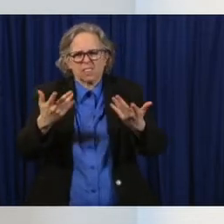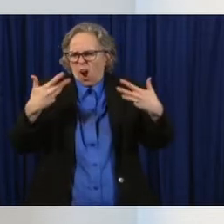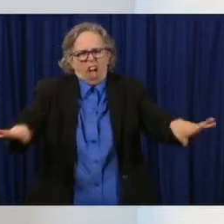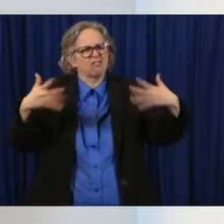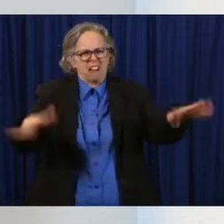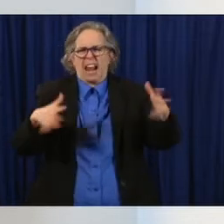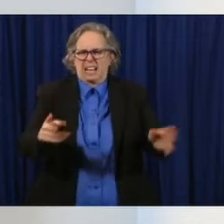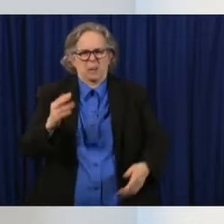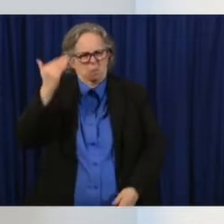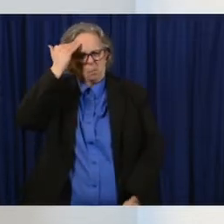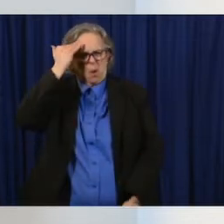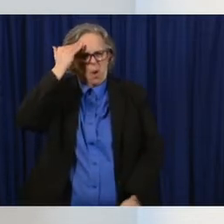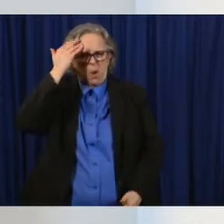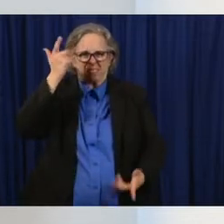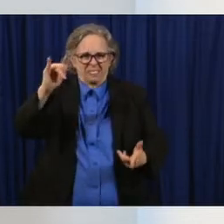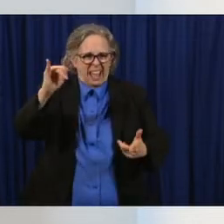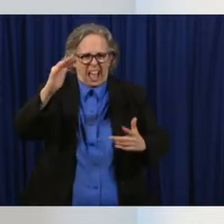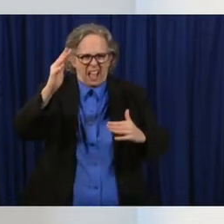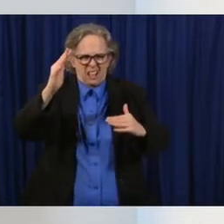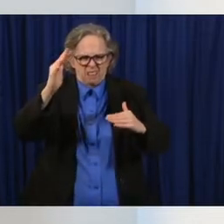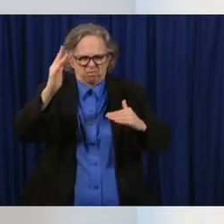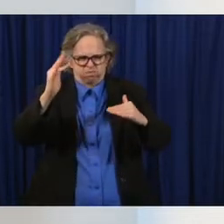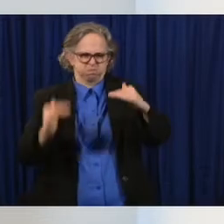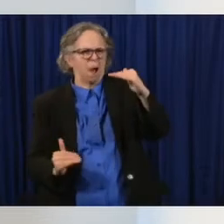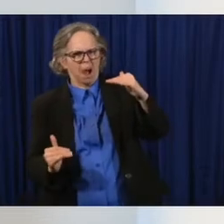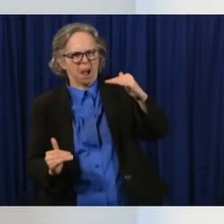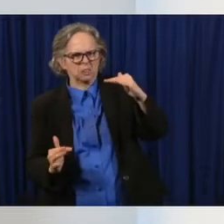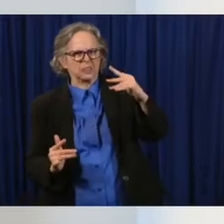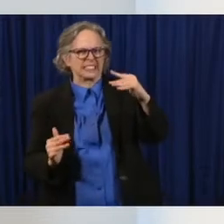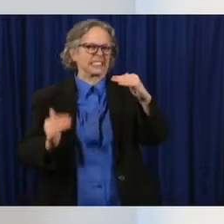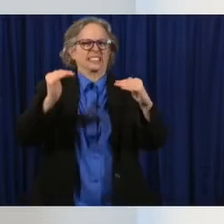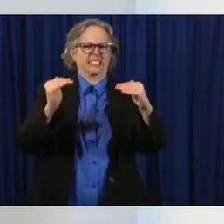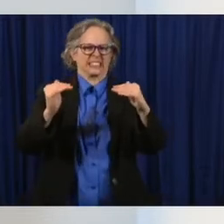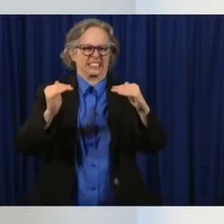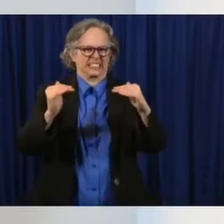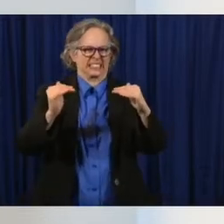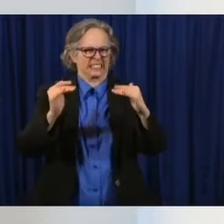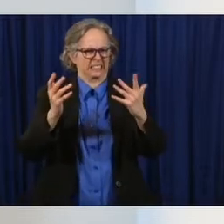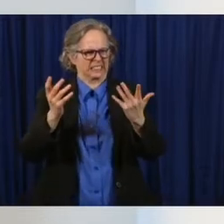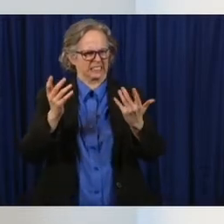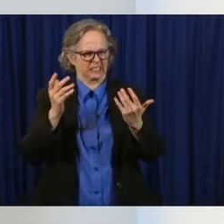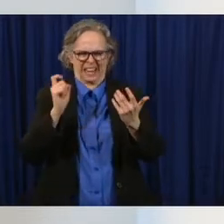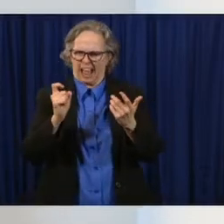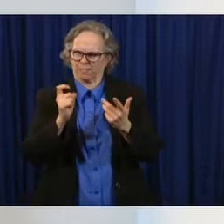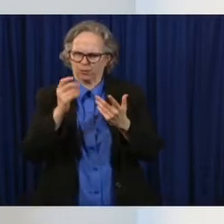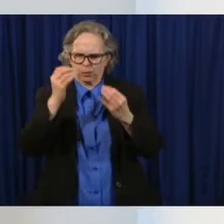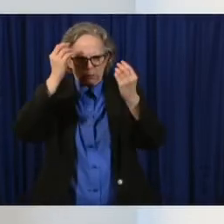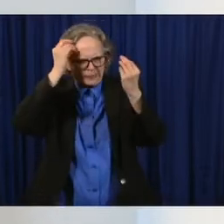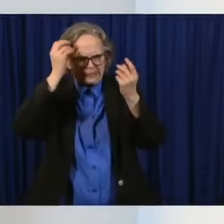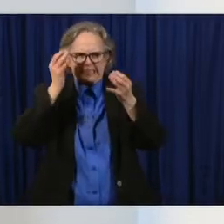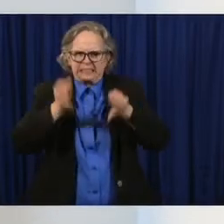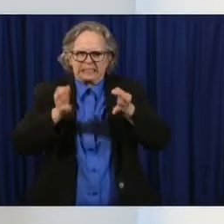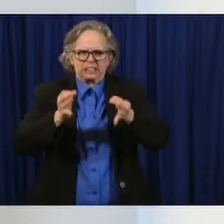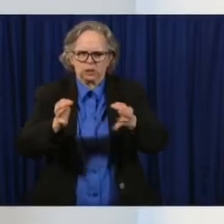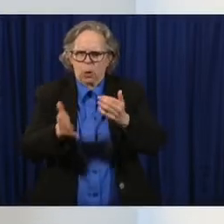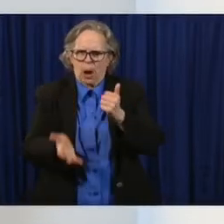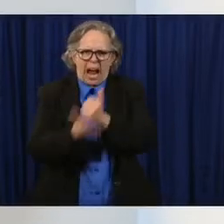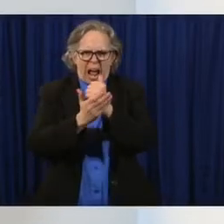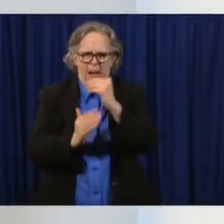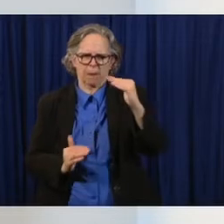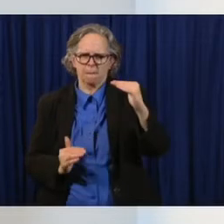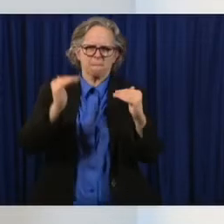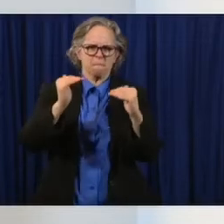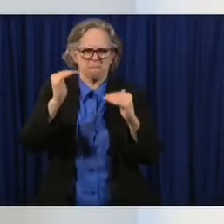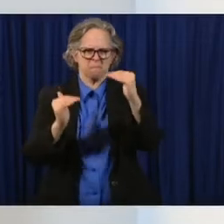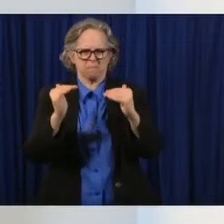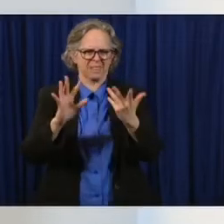we have to contemplate as we're going through this. That's going to have an impact on